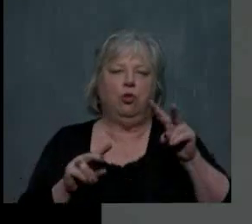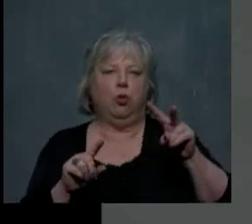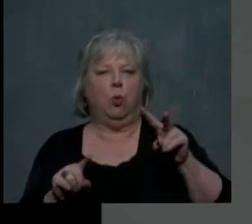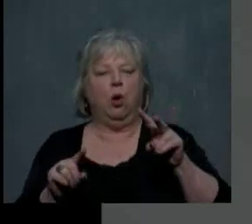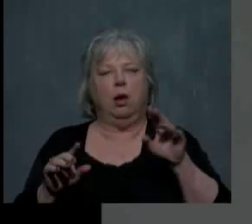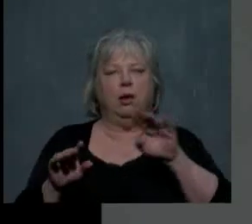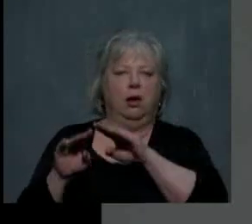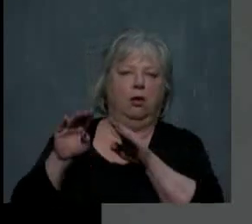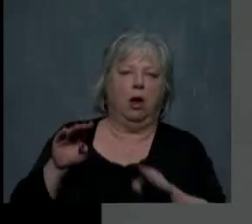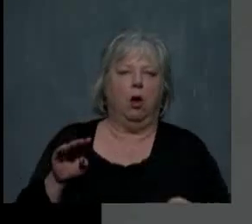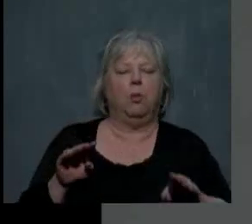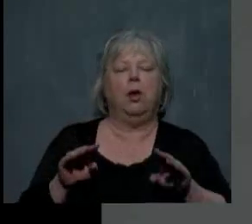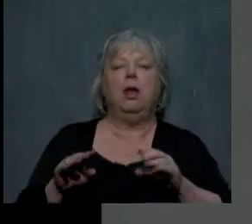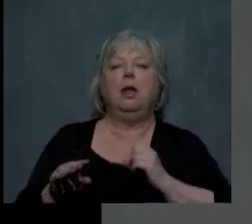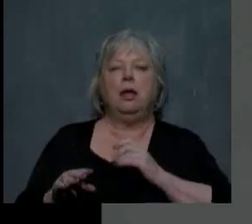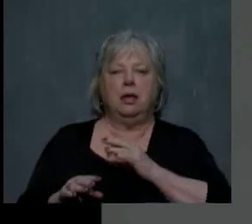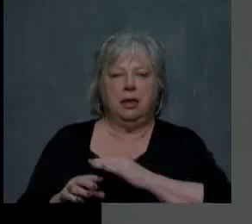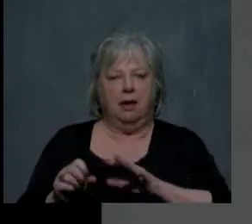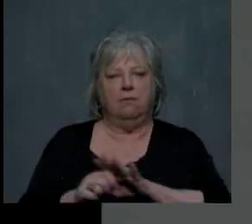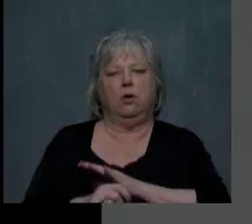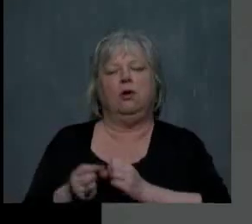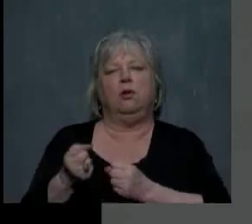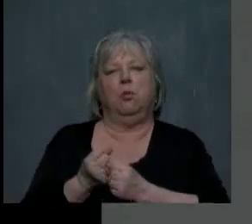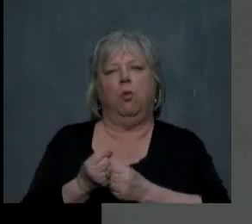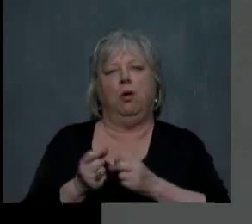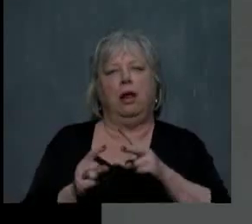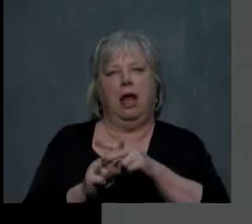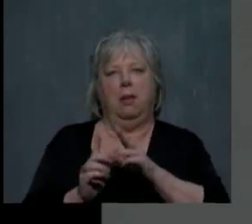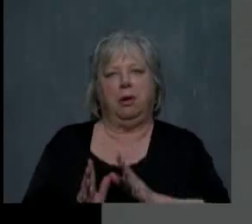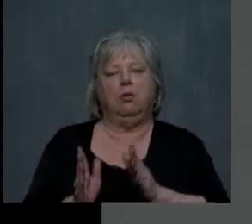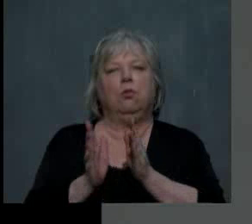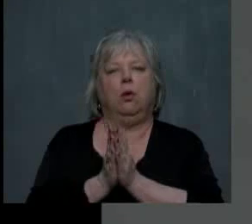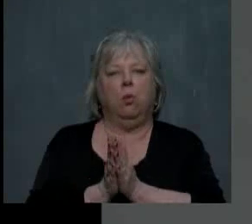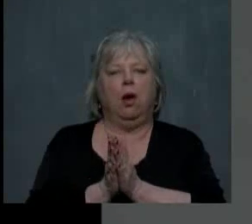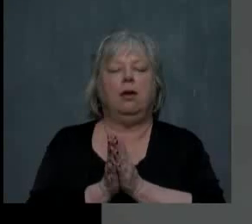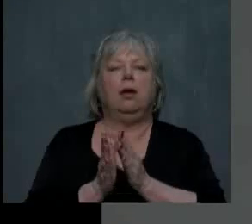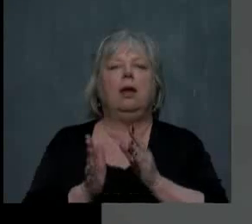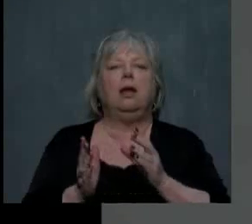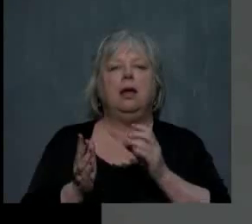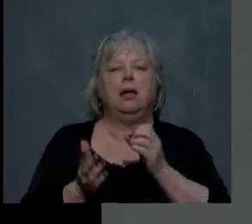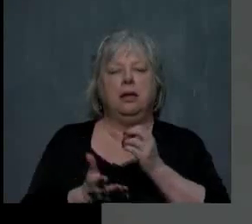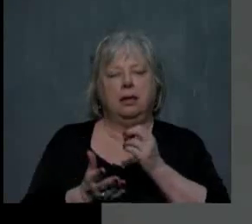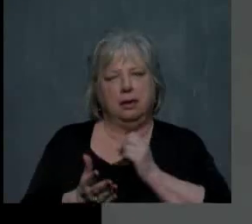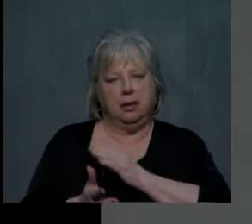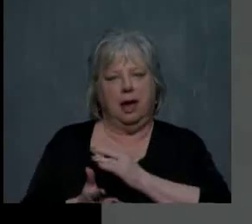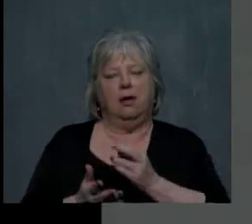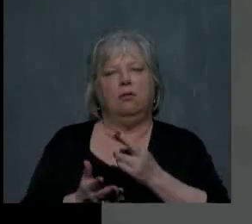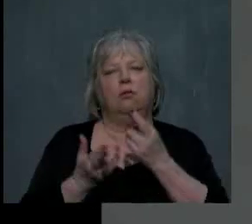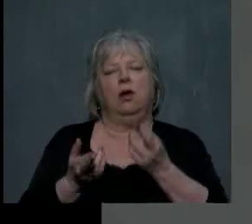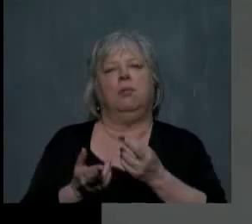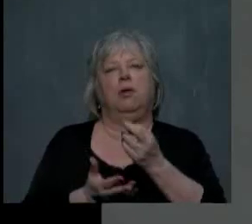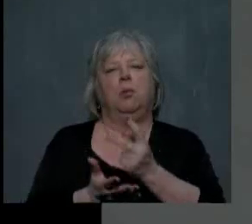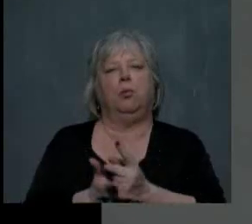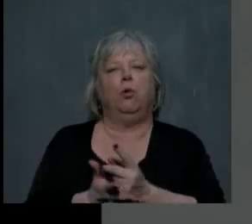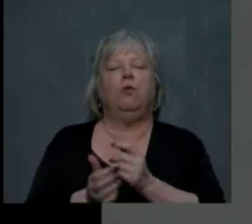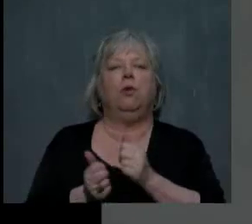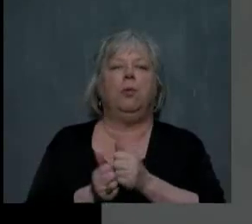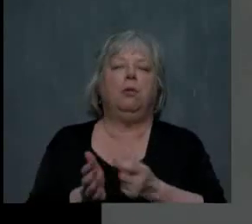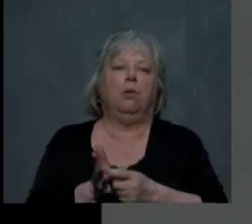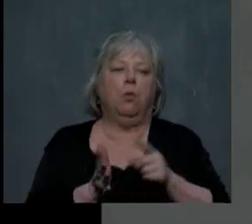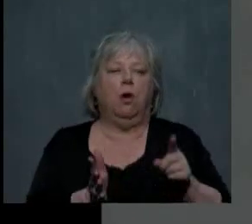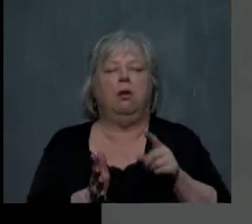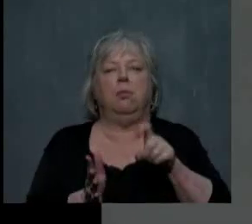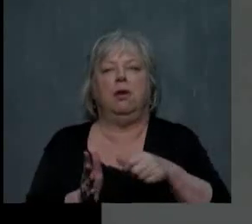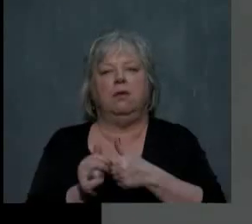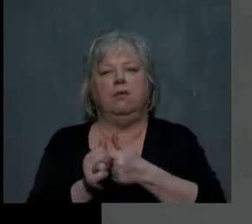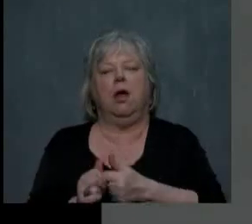Based on the information provided, staff is in full support of the applicant's request. Staff recommends approval of the request, subject to compliance with the comments and